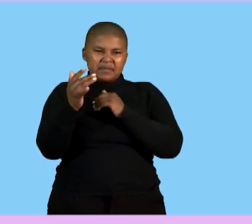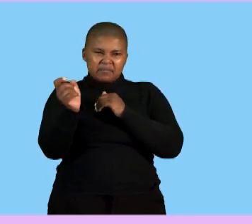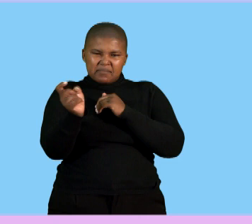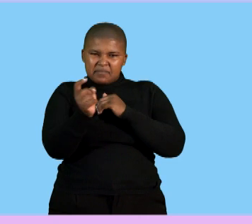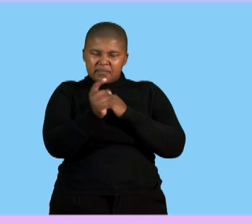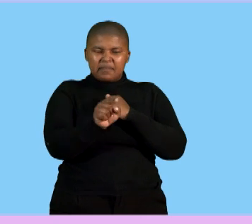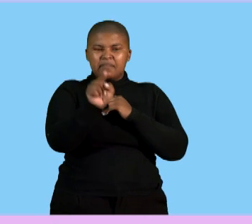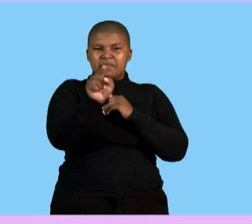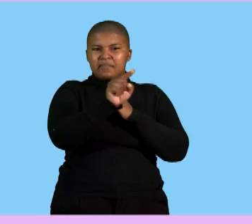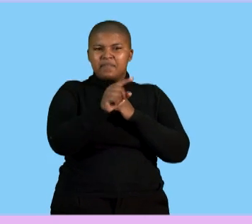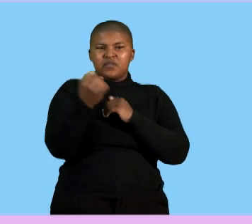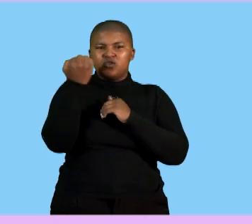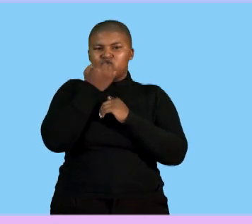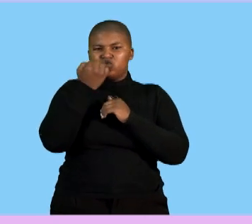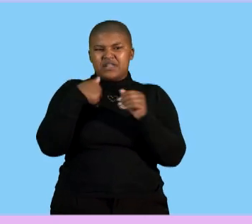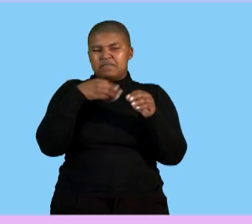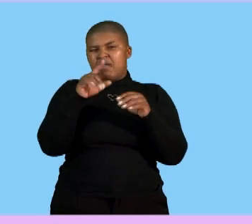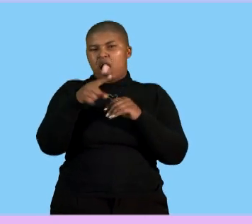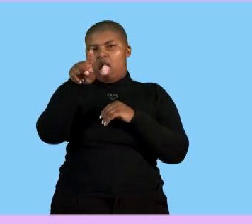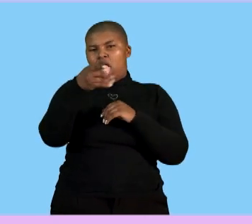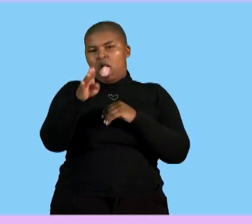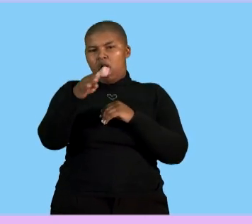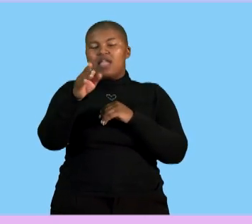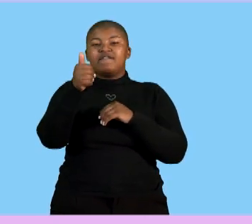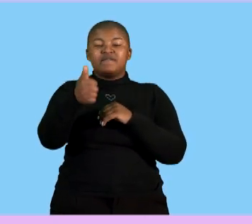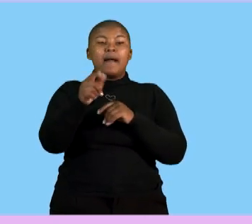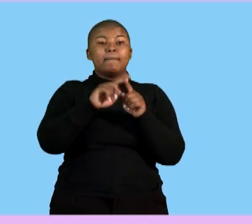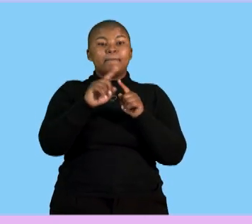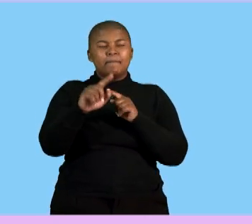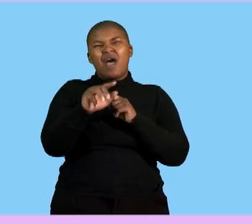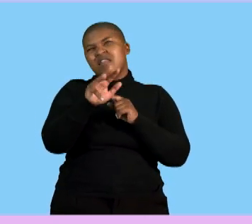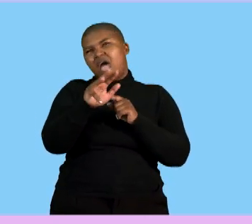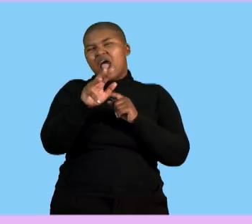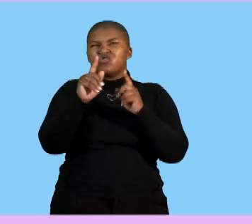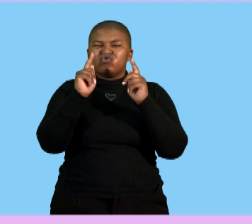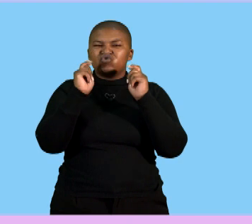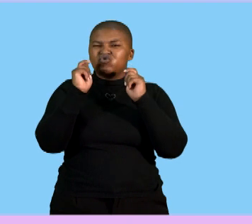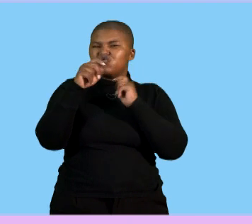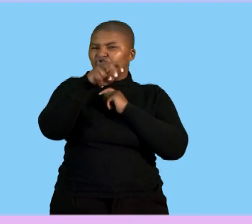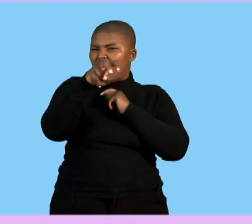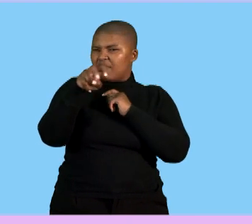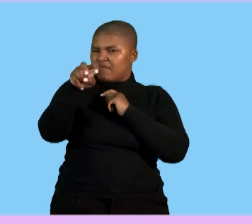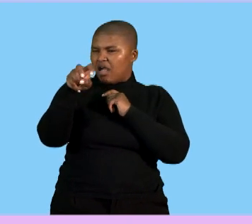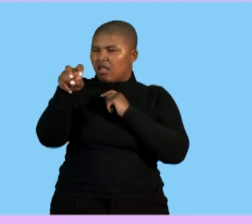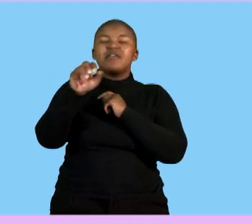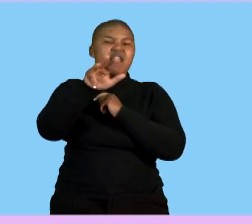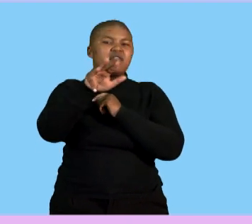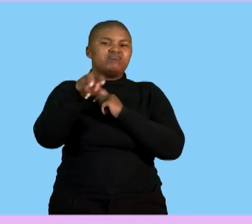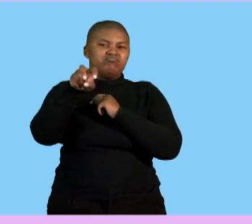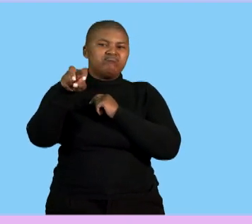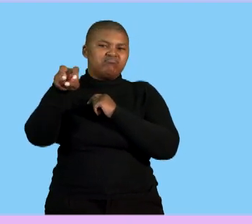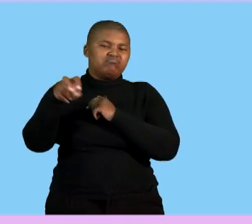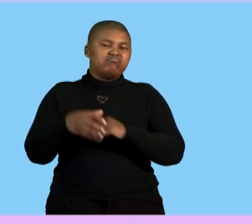there. Going on, sorry for that very skewed line, it will be 9 trips